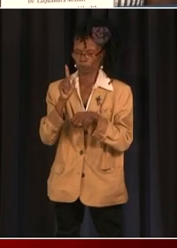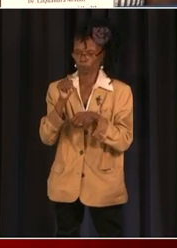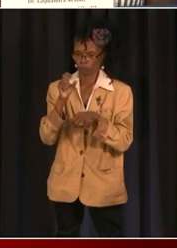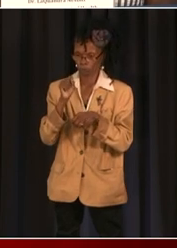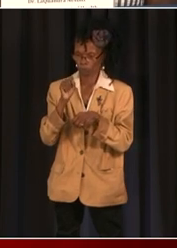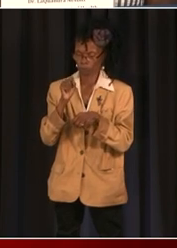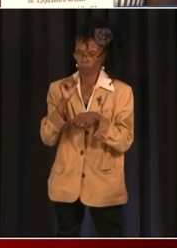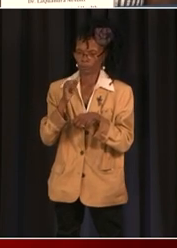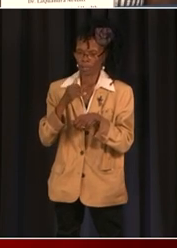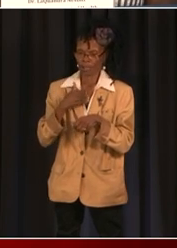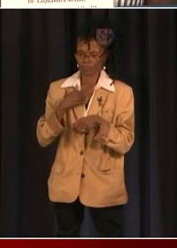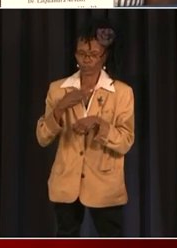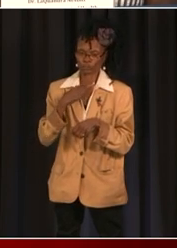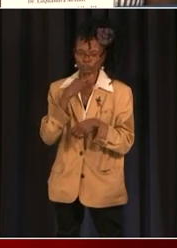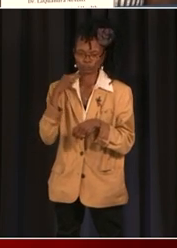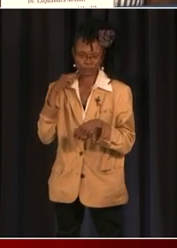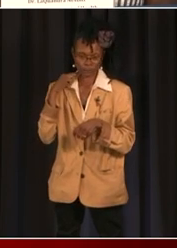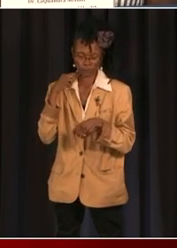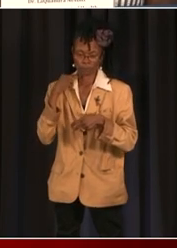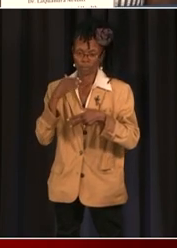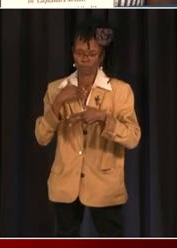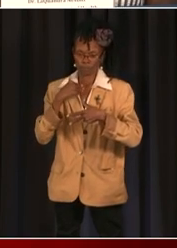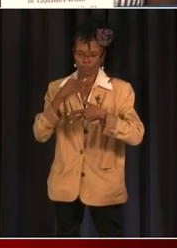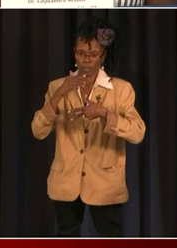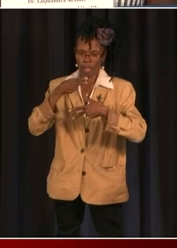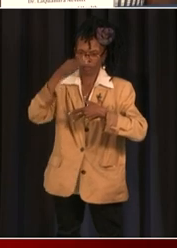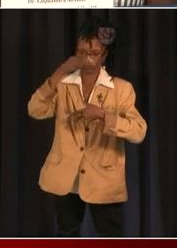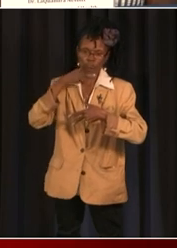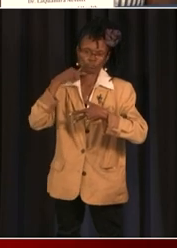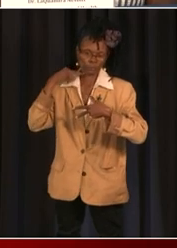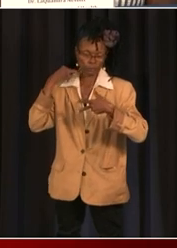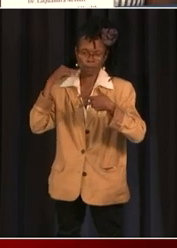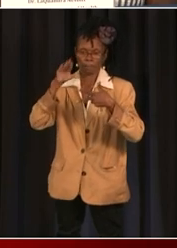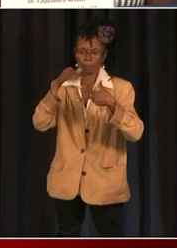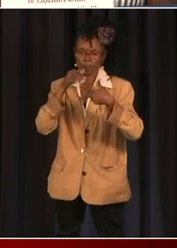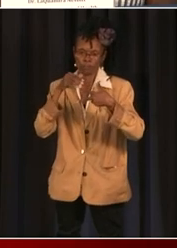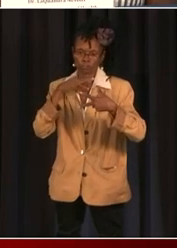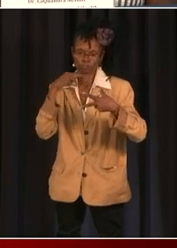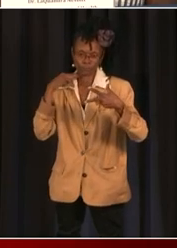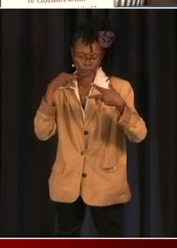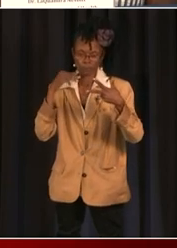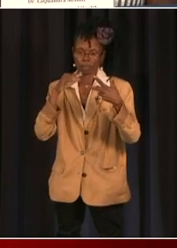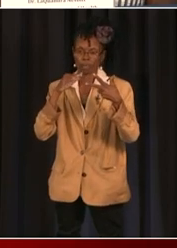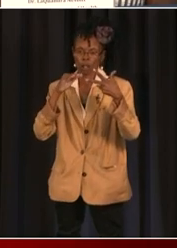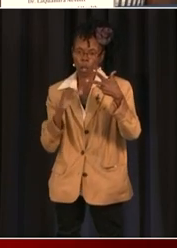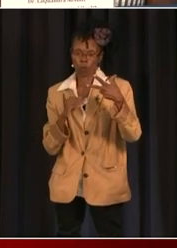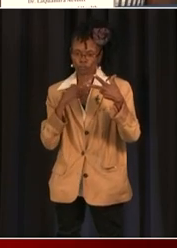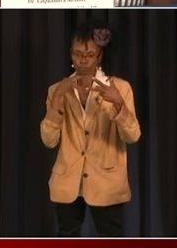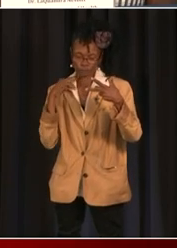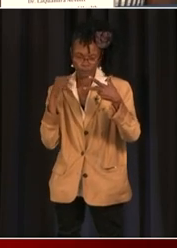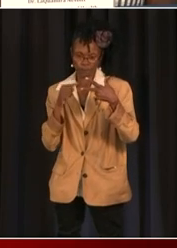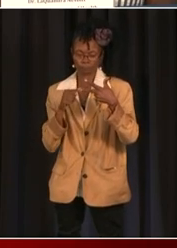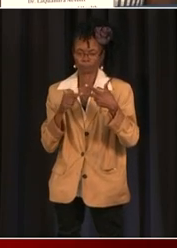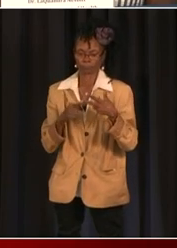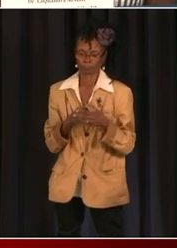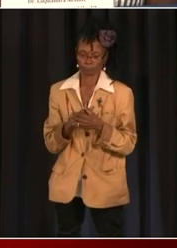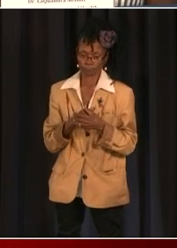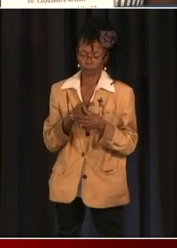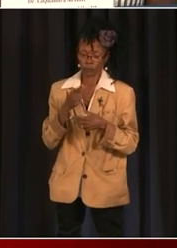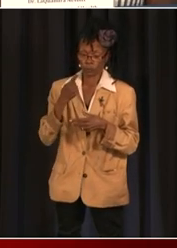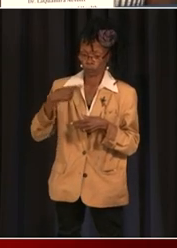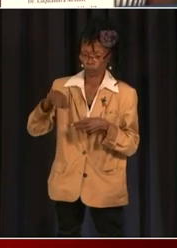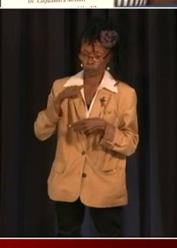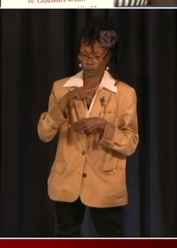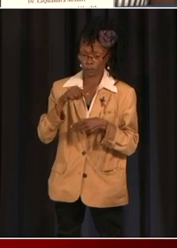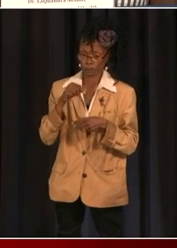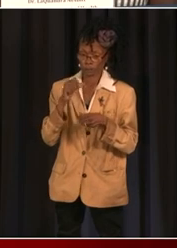to allow parents, school officials, athletic associations to be able to make priorities around the types of